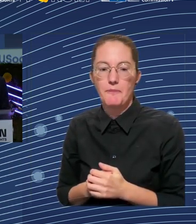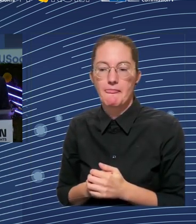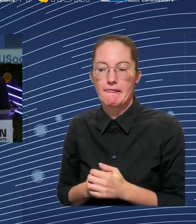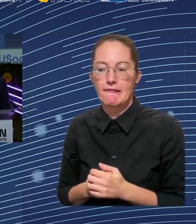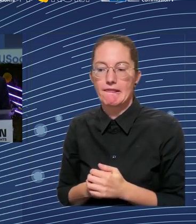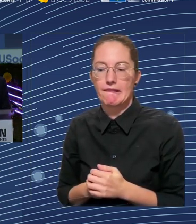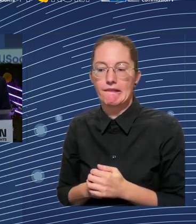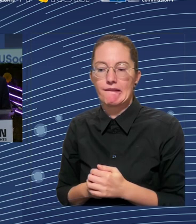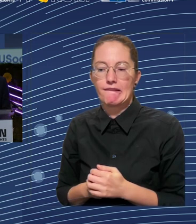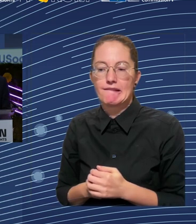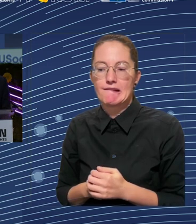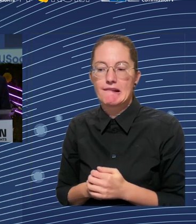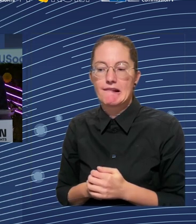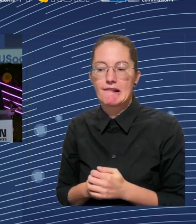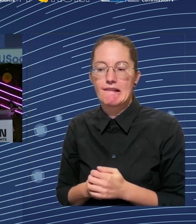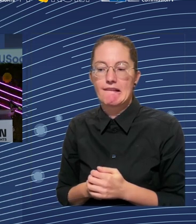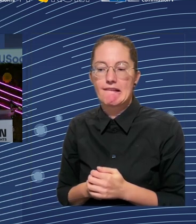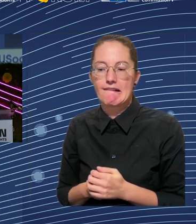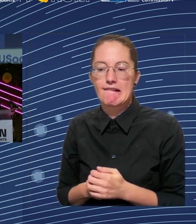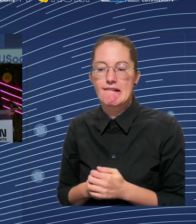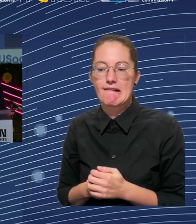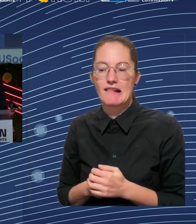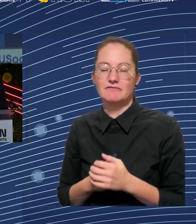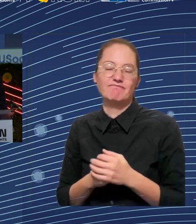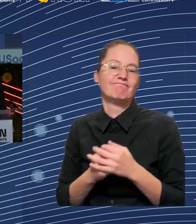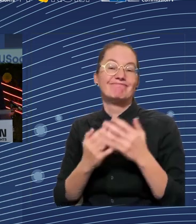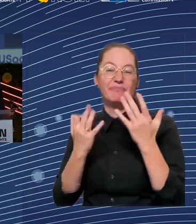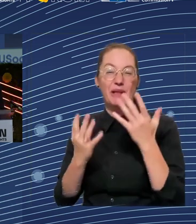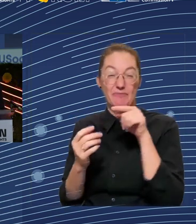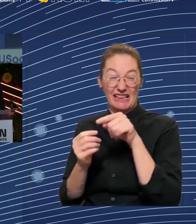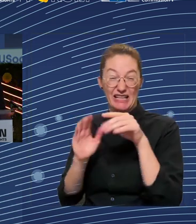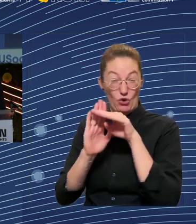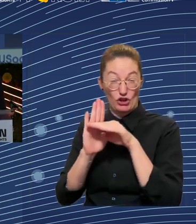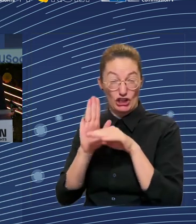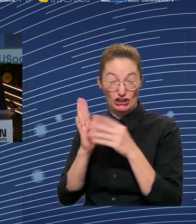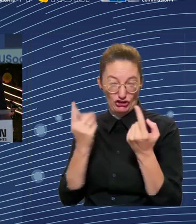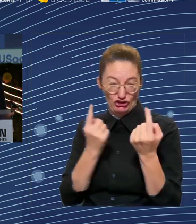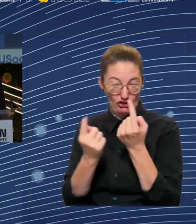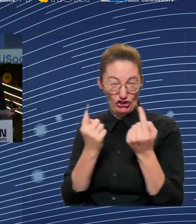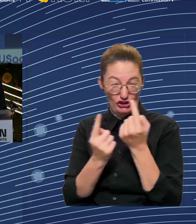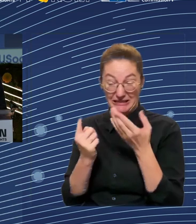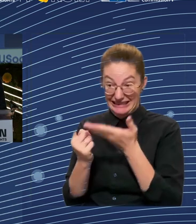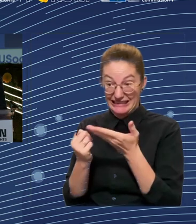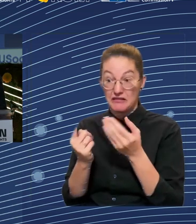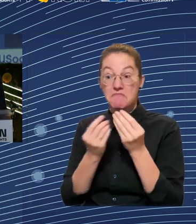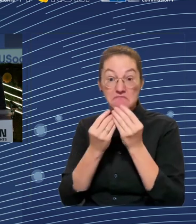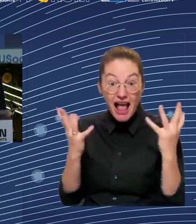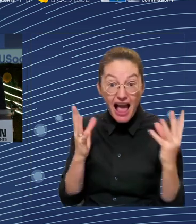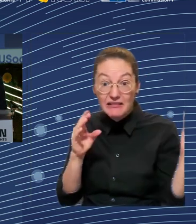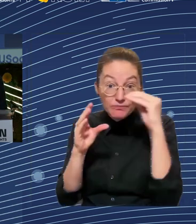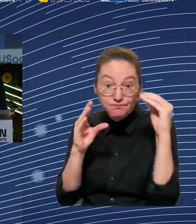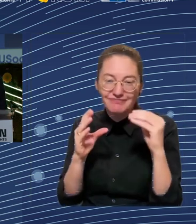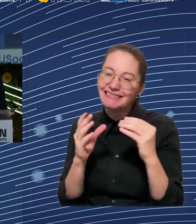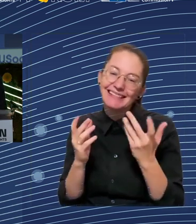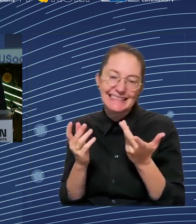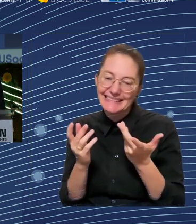forgot to say that. On the other side of the chart, you can see that there are certain occupations where women dominate,